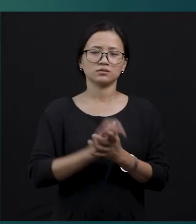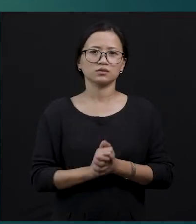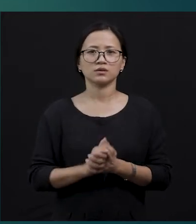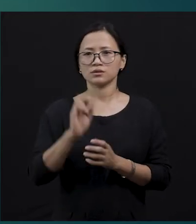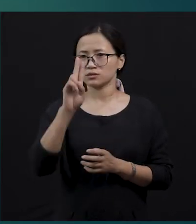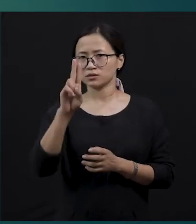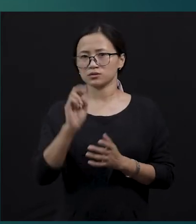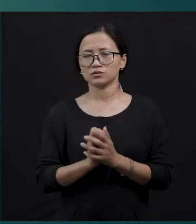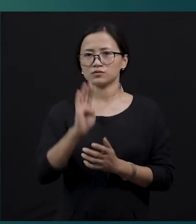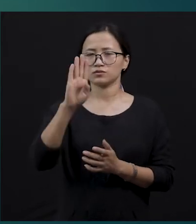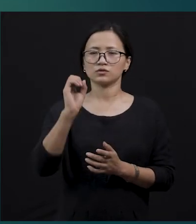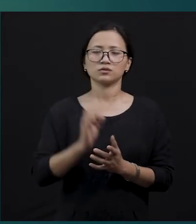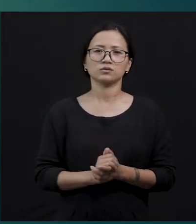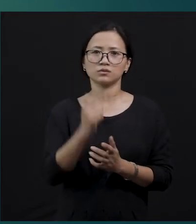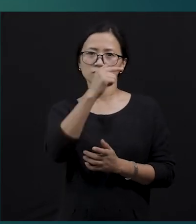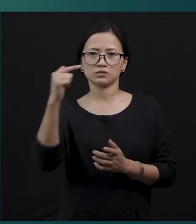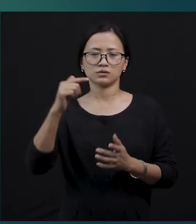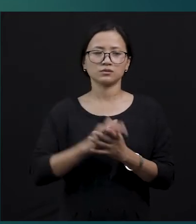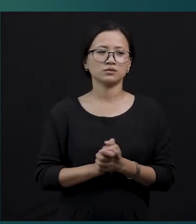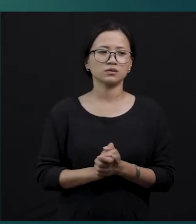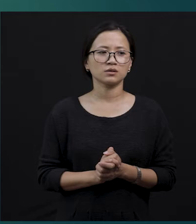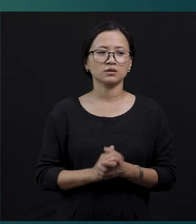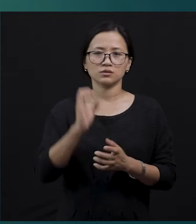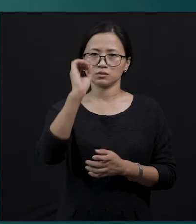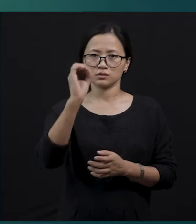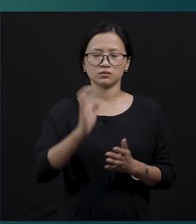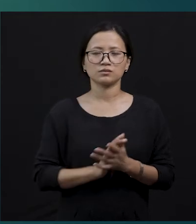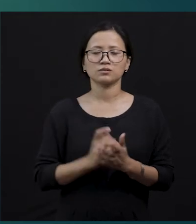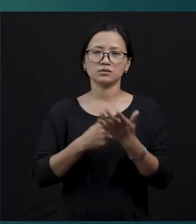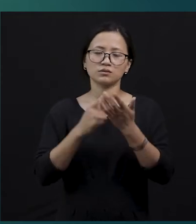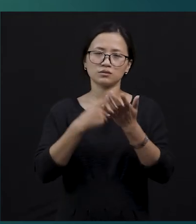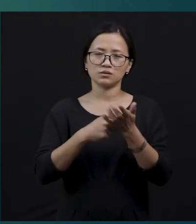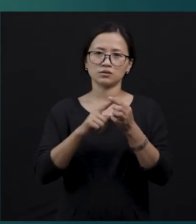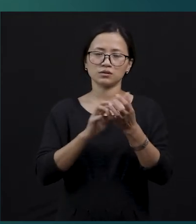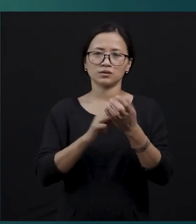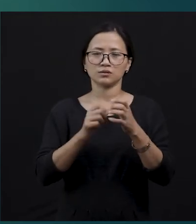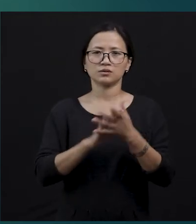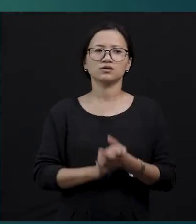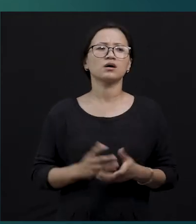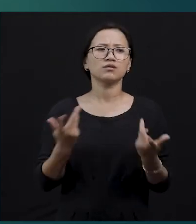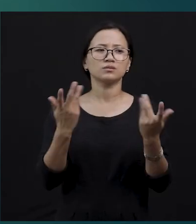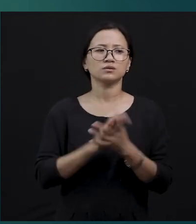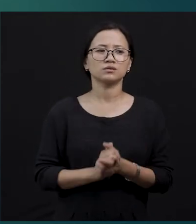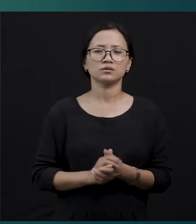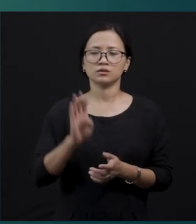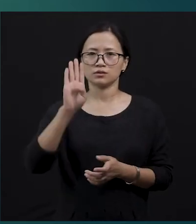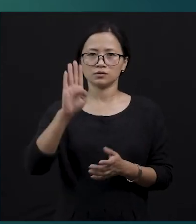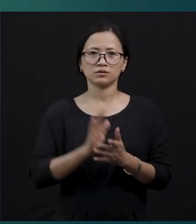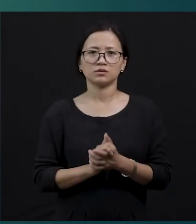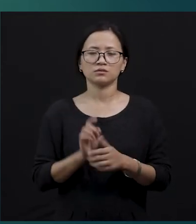as 240. When you subtract them, you will get remainder as 0. So, your answer is how much, children?